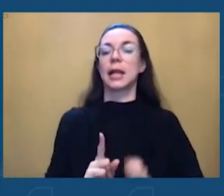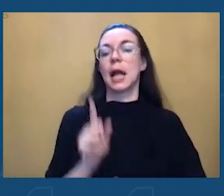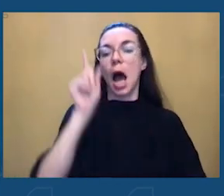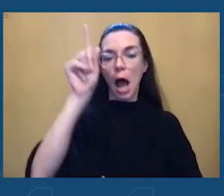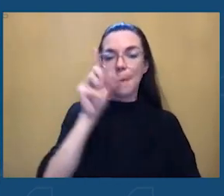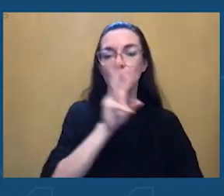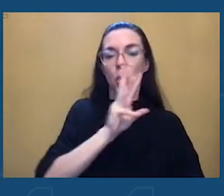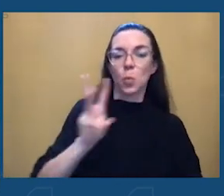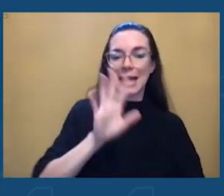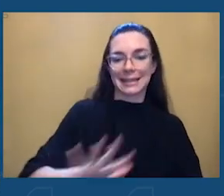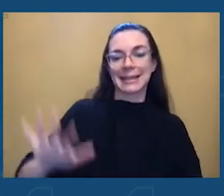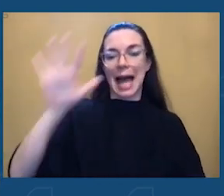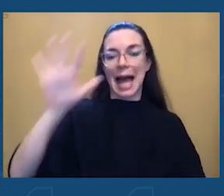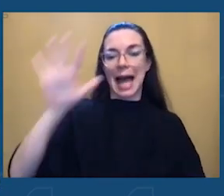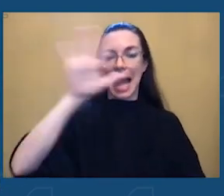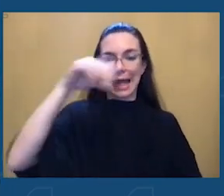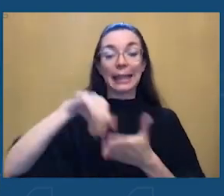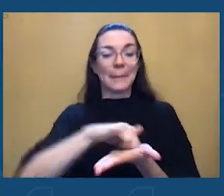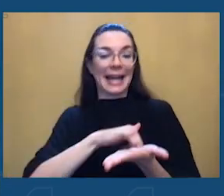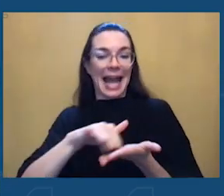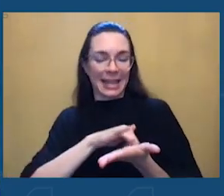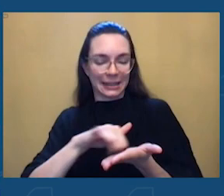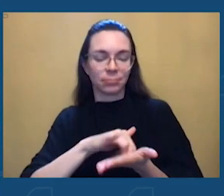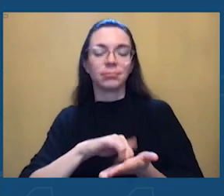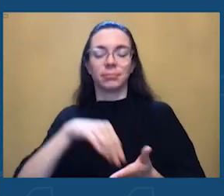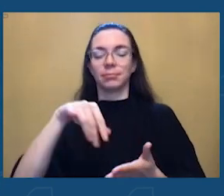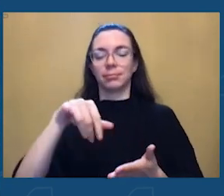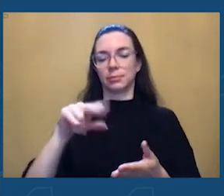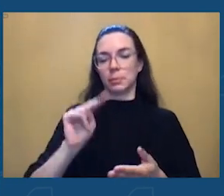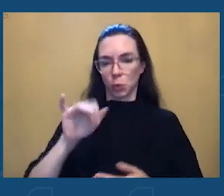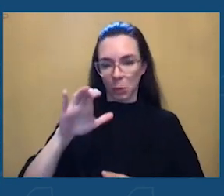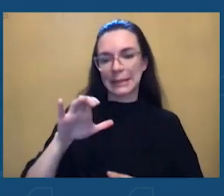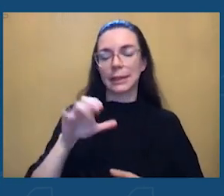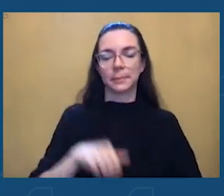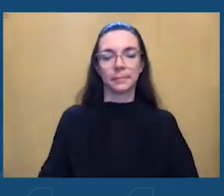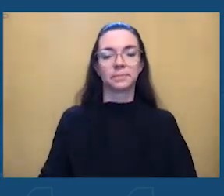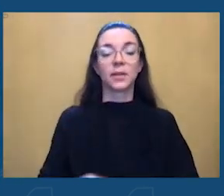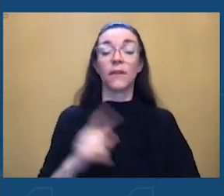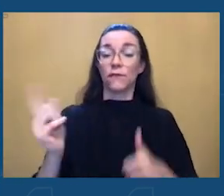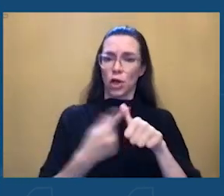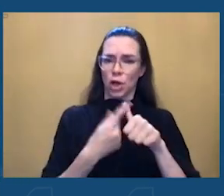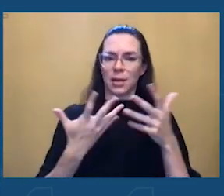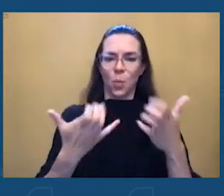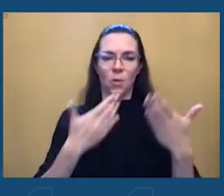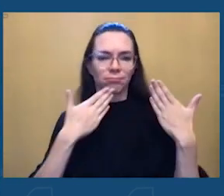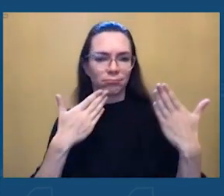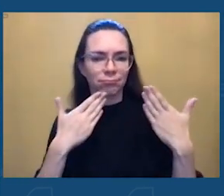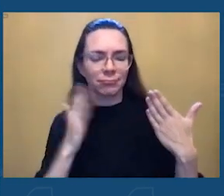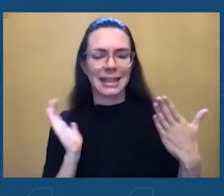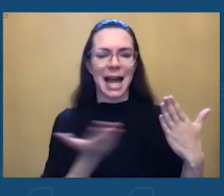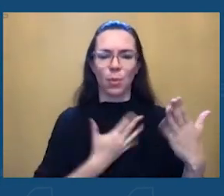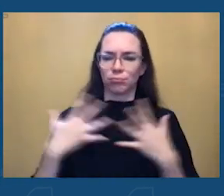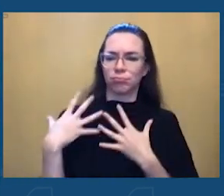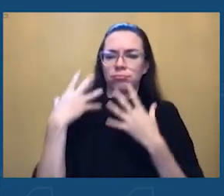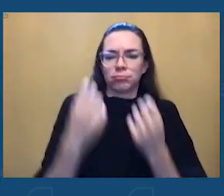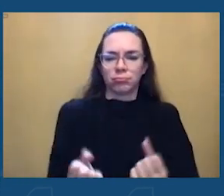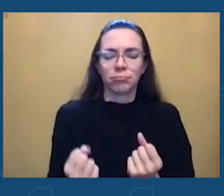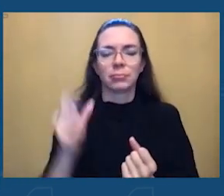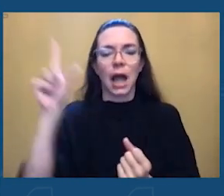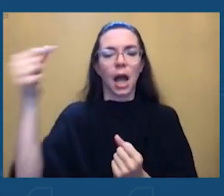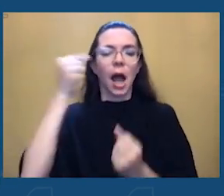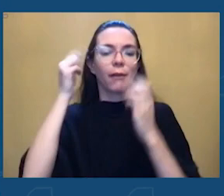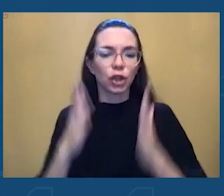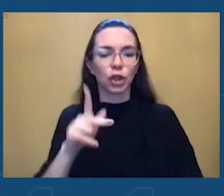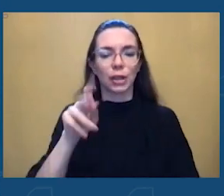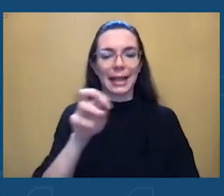Kitchen in Manhattan. First, I would like to thank our courageous Governor, Kathy Hochul, for bringing